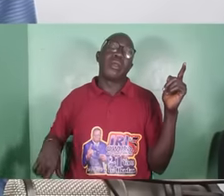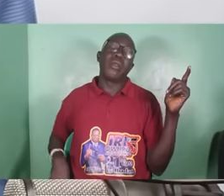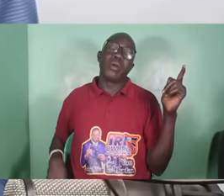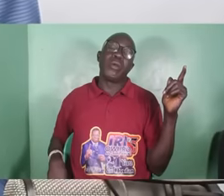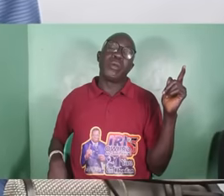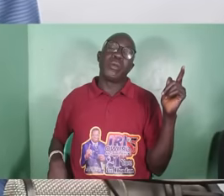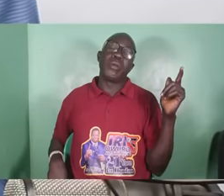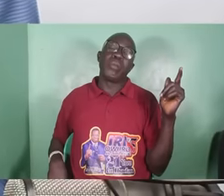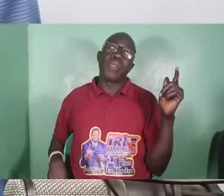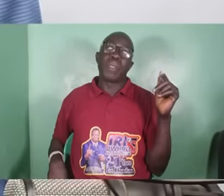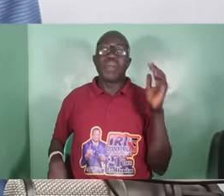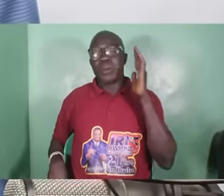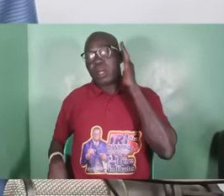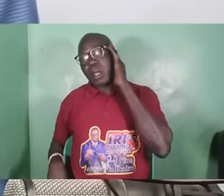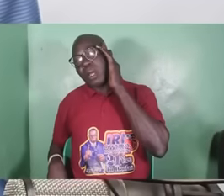Amen.